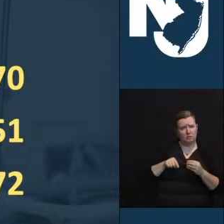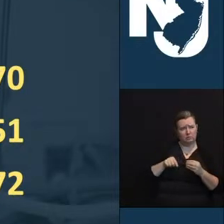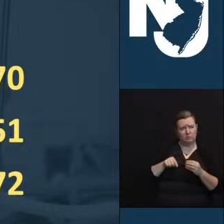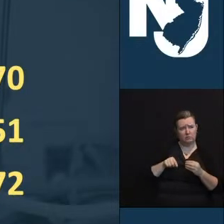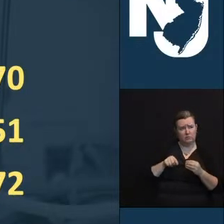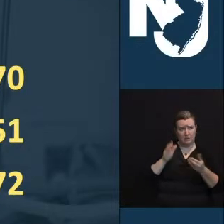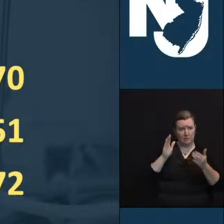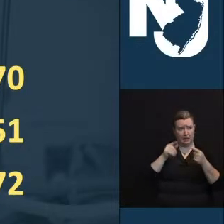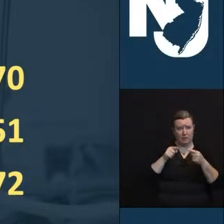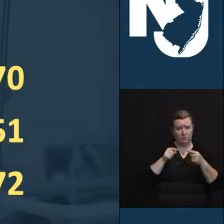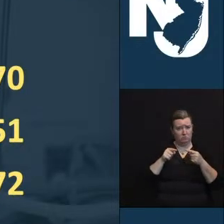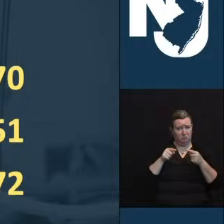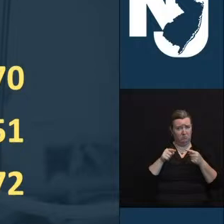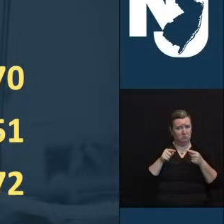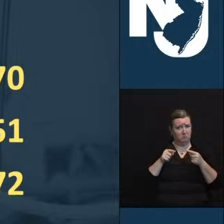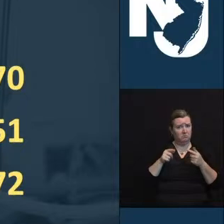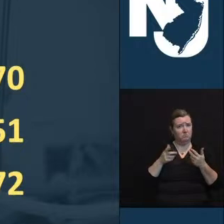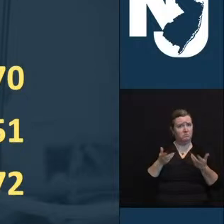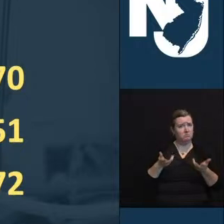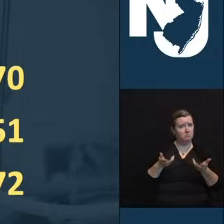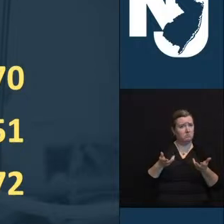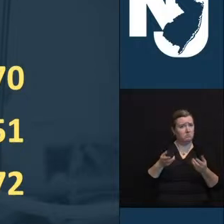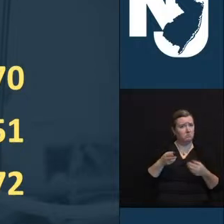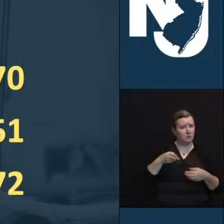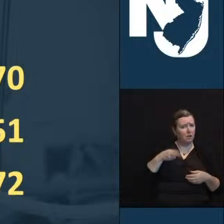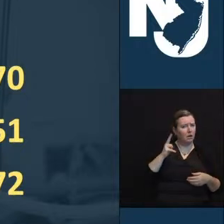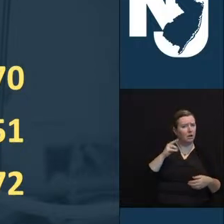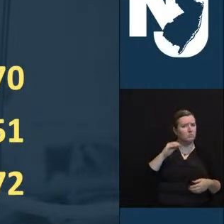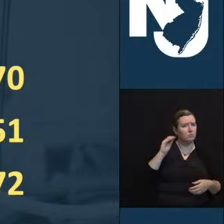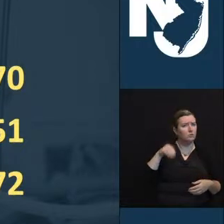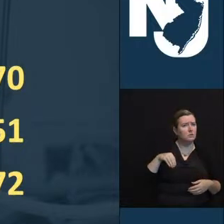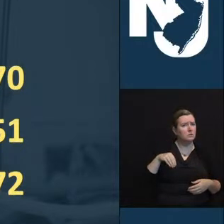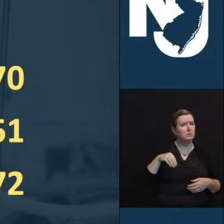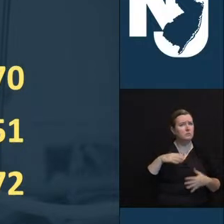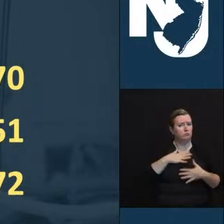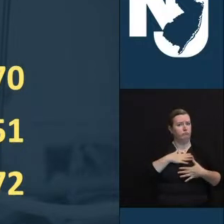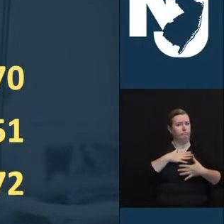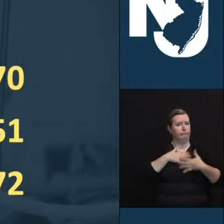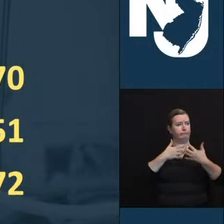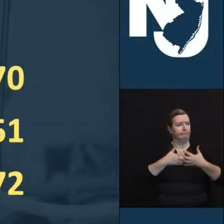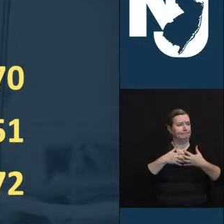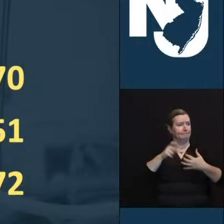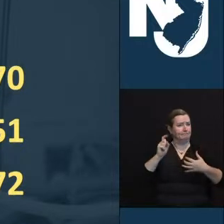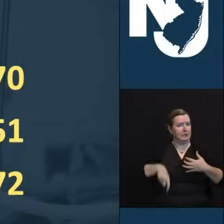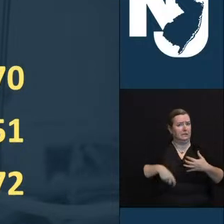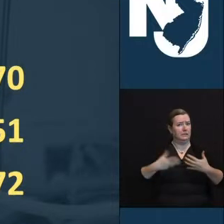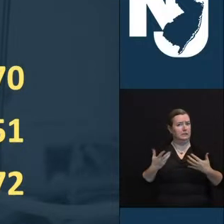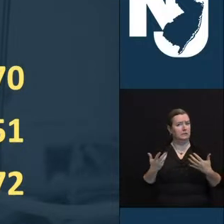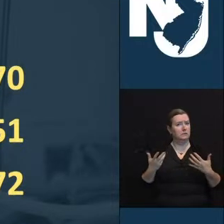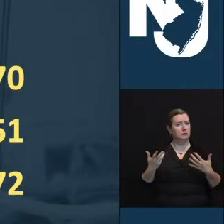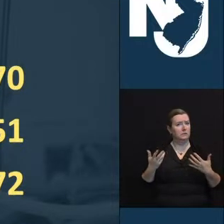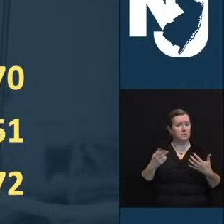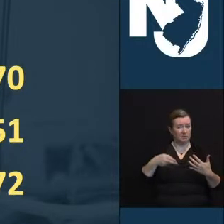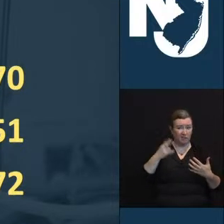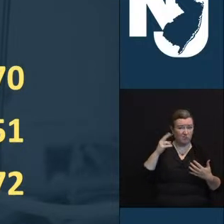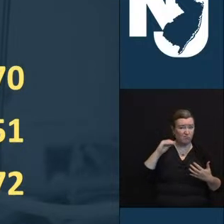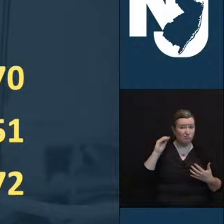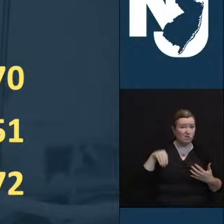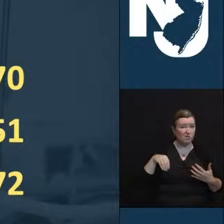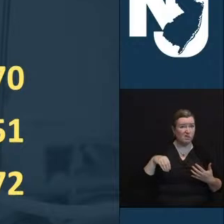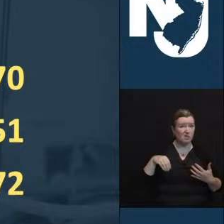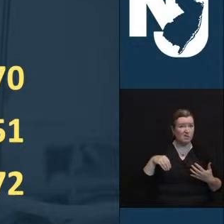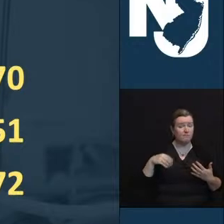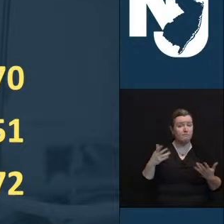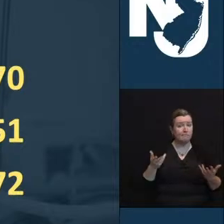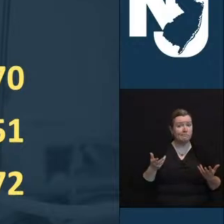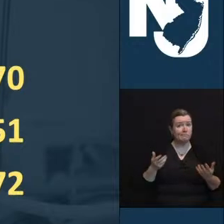ICU patients, and it's a much higher rate than we've seen since then. It's crept back up, I have to say. Let's not mistake that.